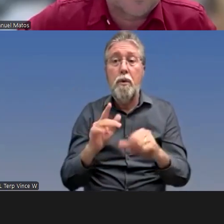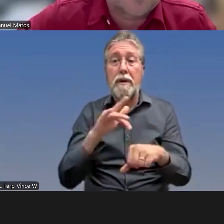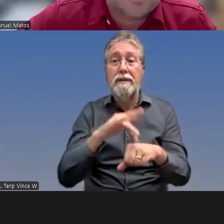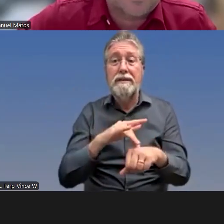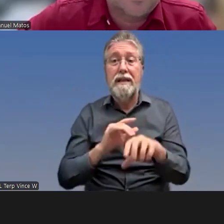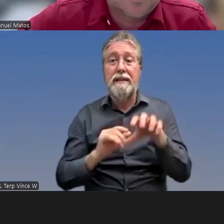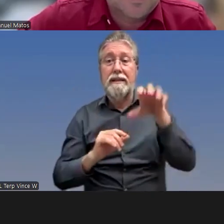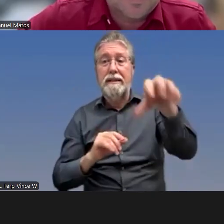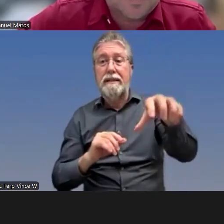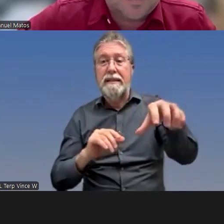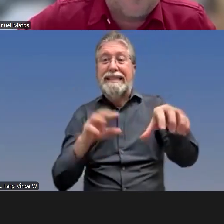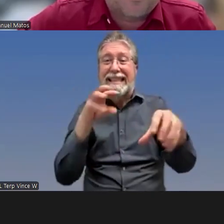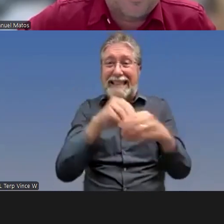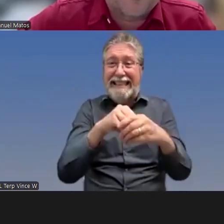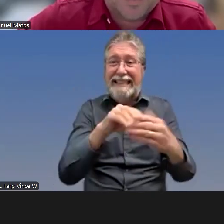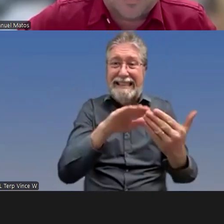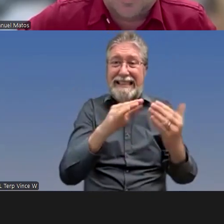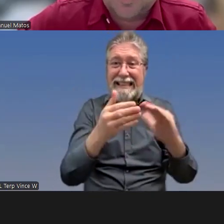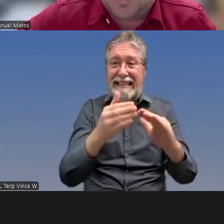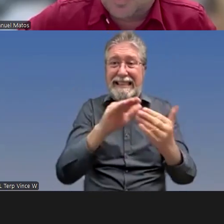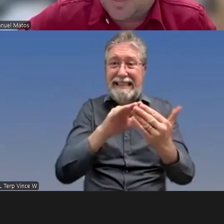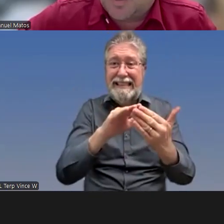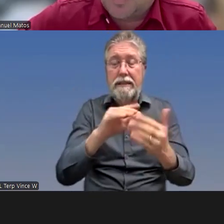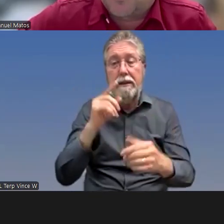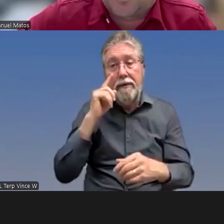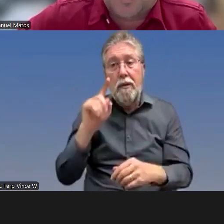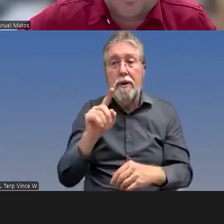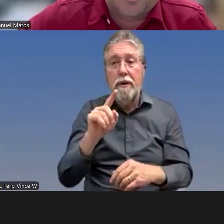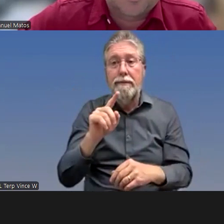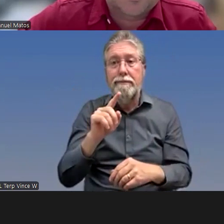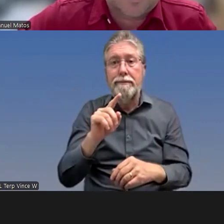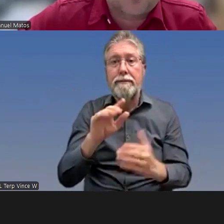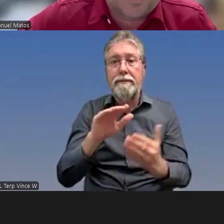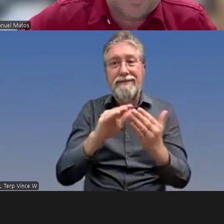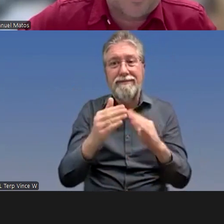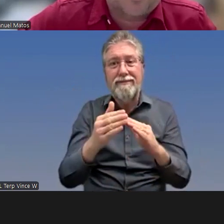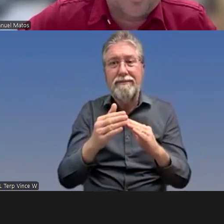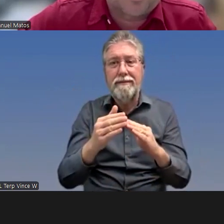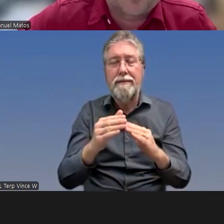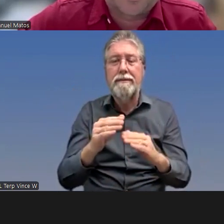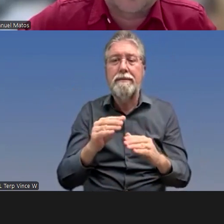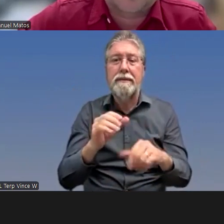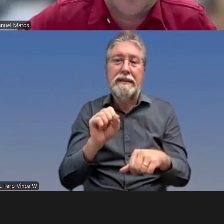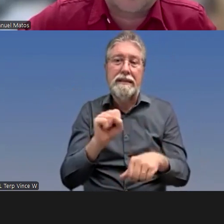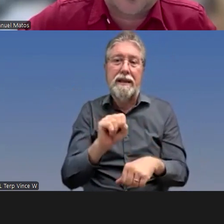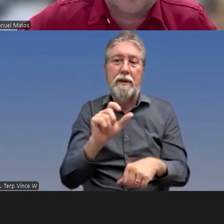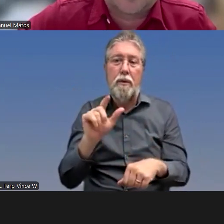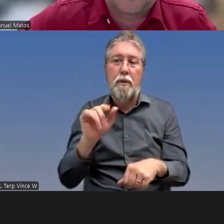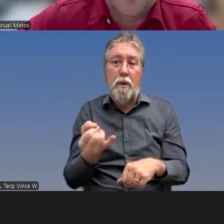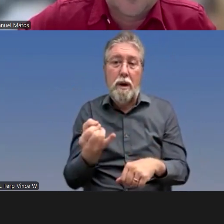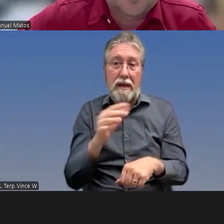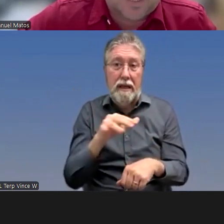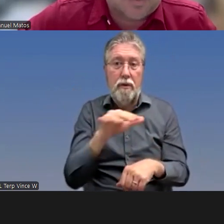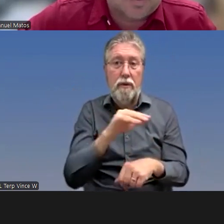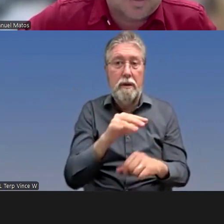an urban setting for urban agriculture in Puerto Rico in the San Juan area, and we were looking at sites at